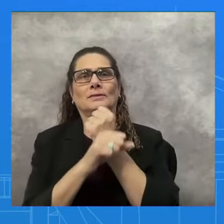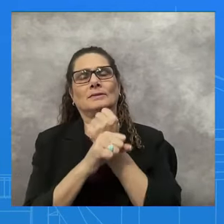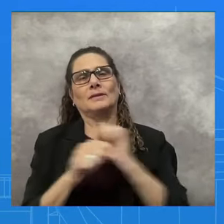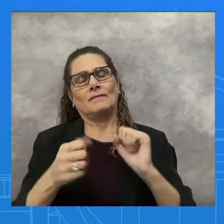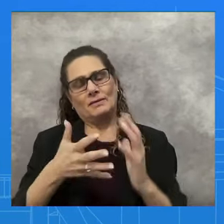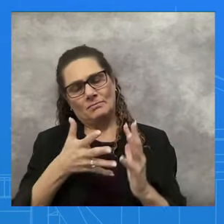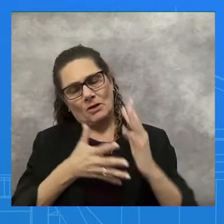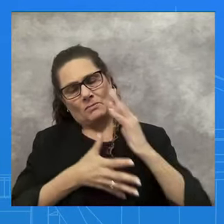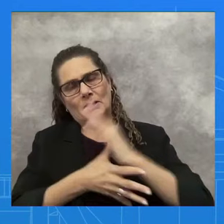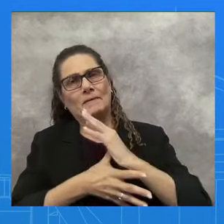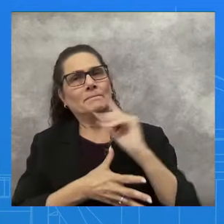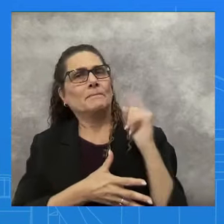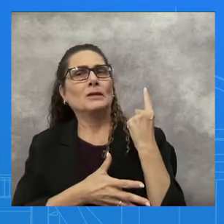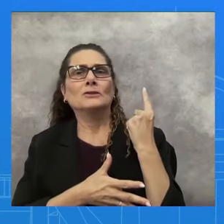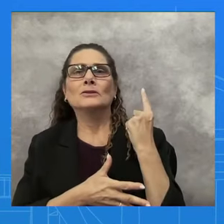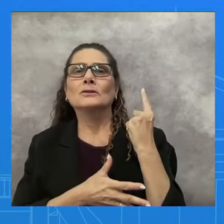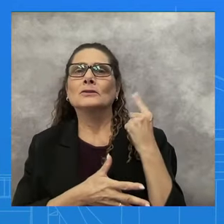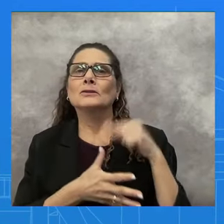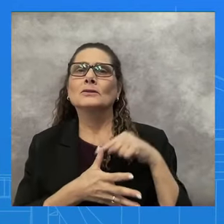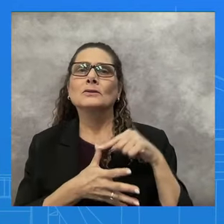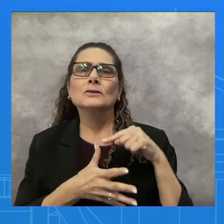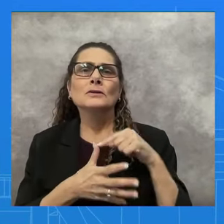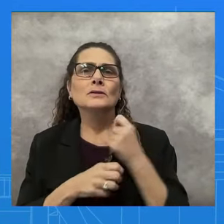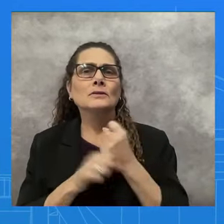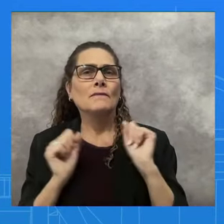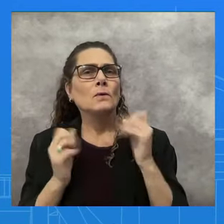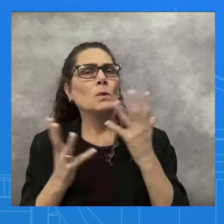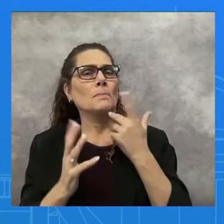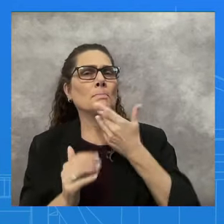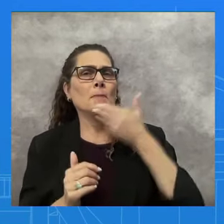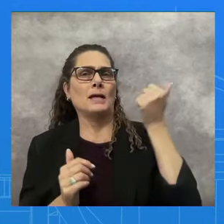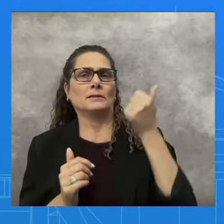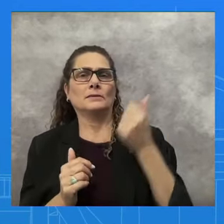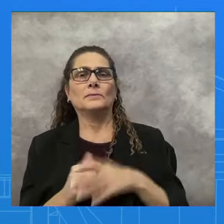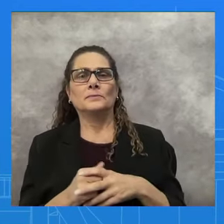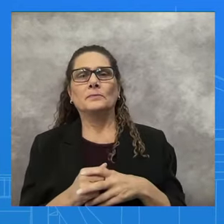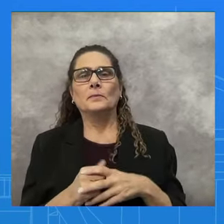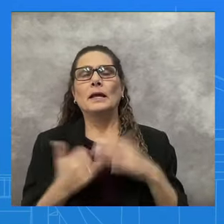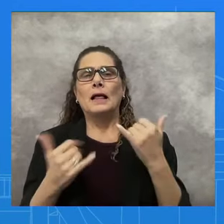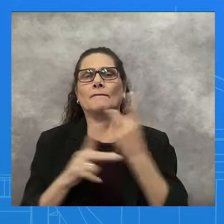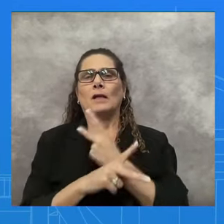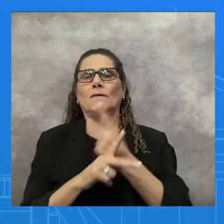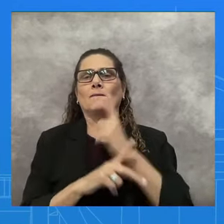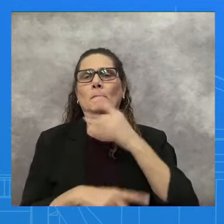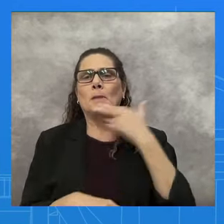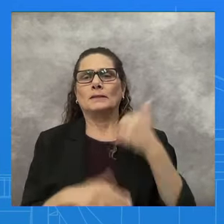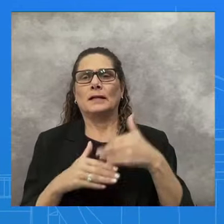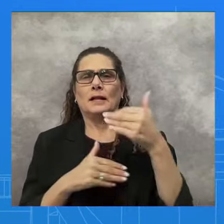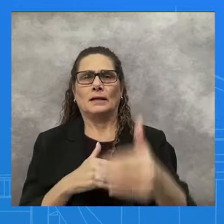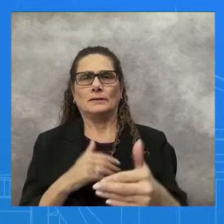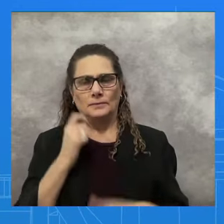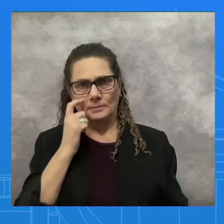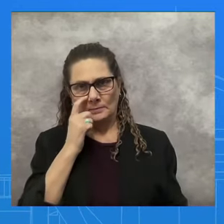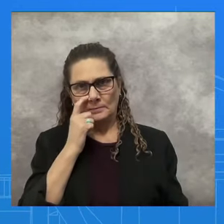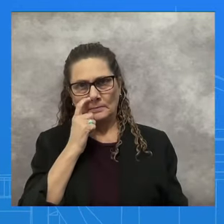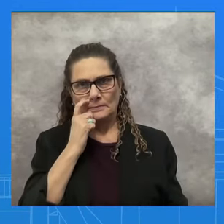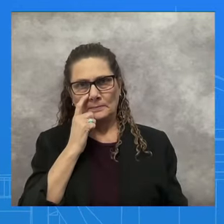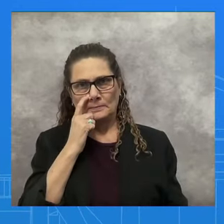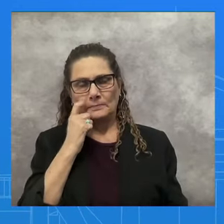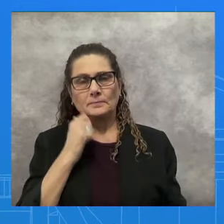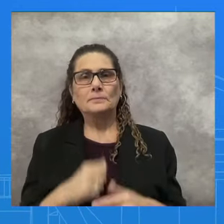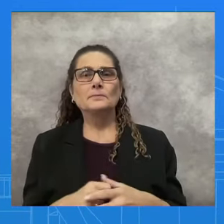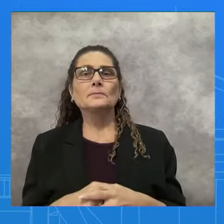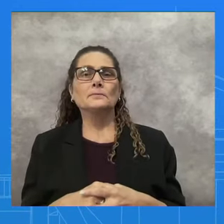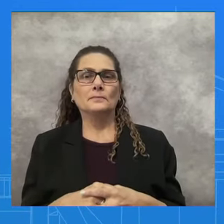determine the best next steps. Now, if I could just briefly, I want to share a few words about the battlefield situation in Ukraine, where the fighting